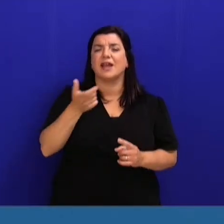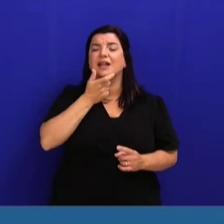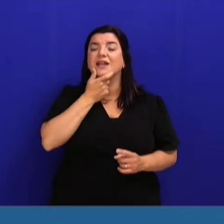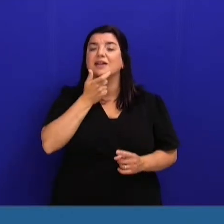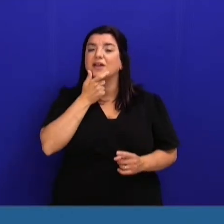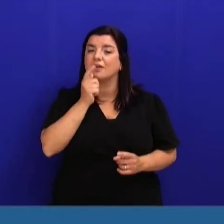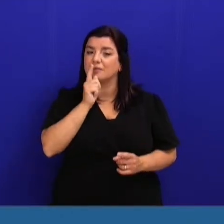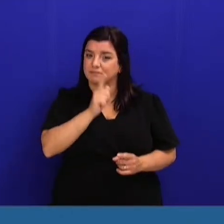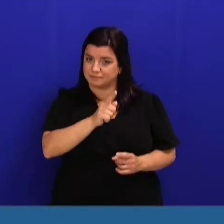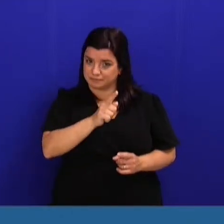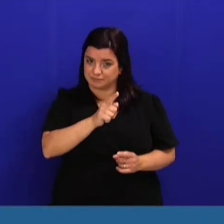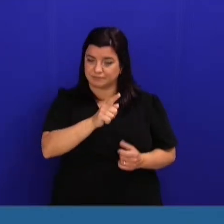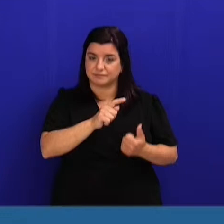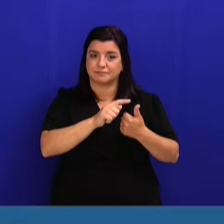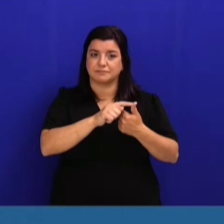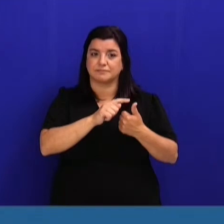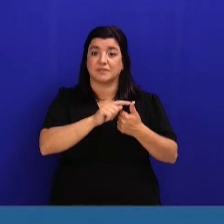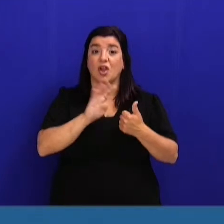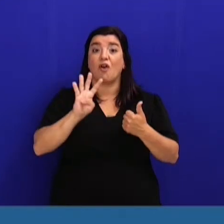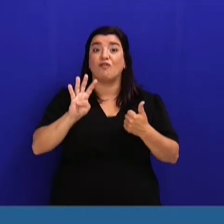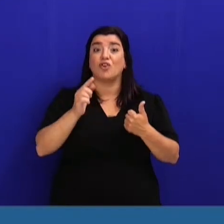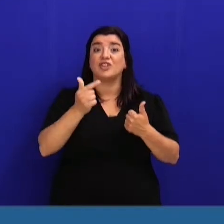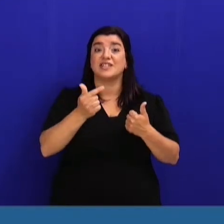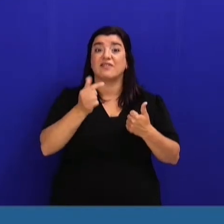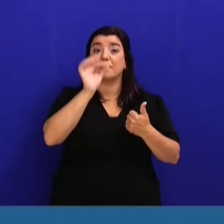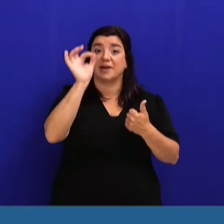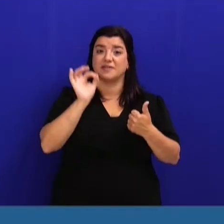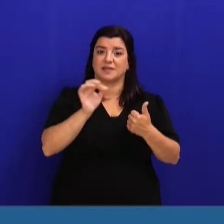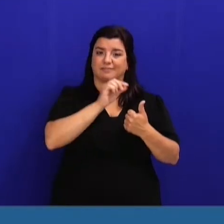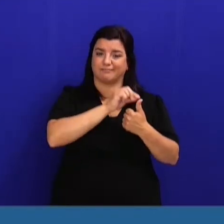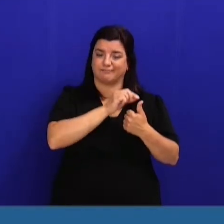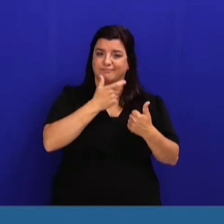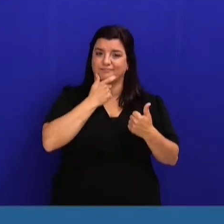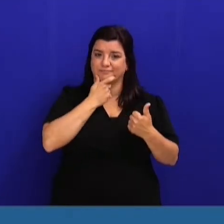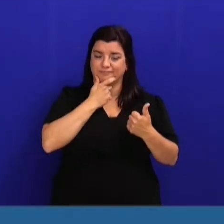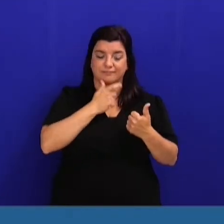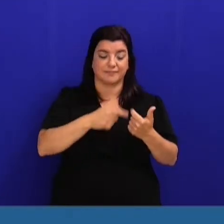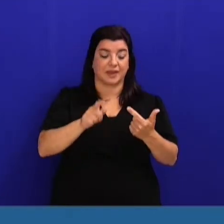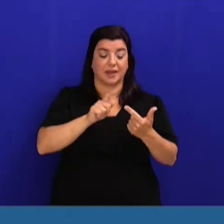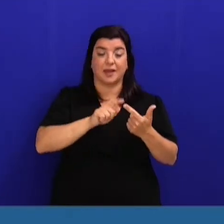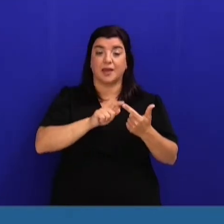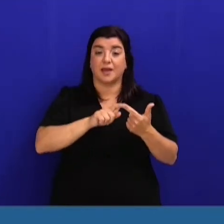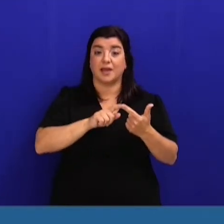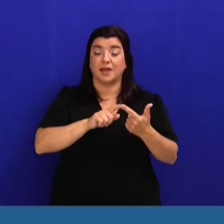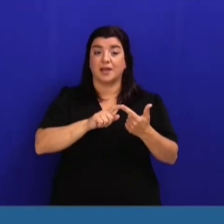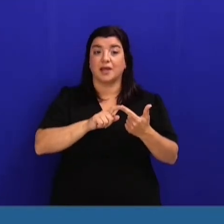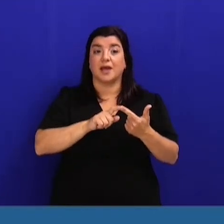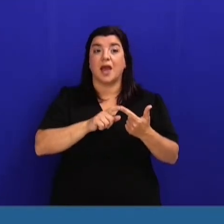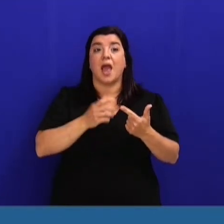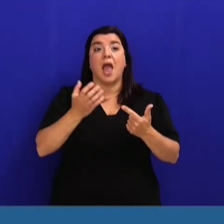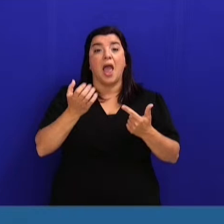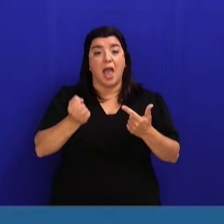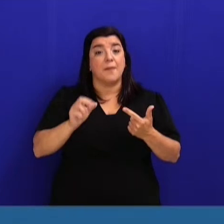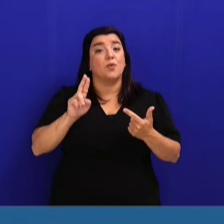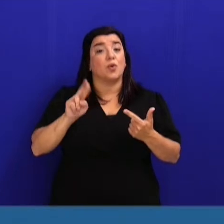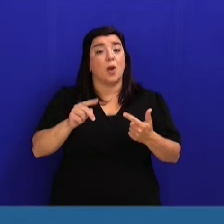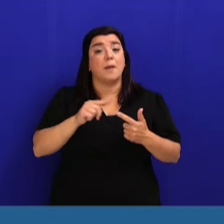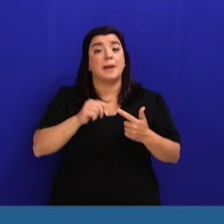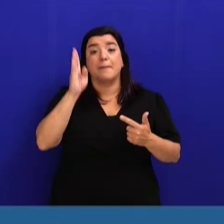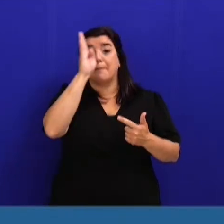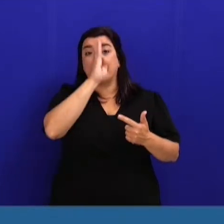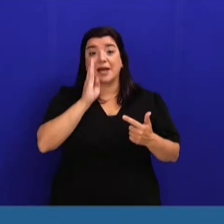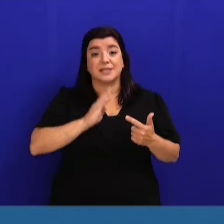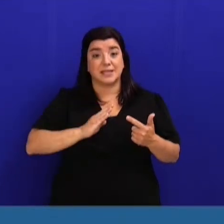darba li nstab li huwa 47%. Mbagħad għandna wkoll 30 każ ta' Brazilian variant li